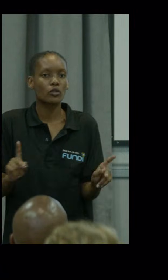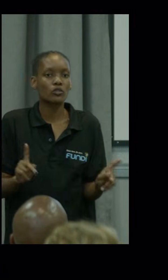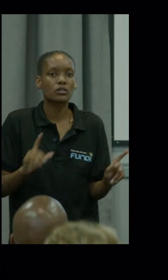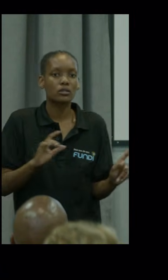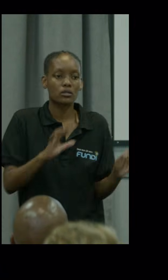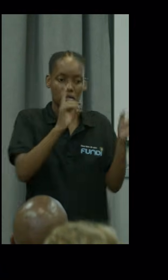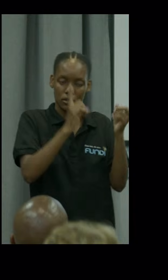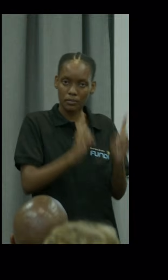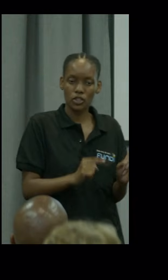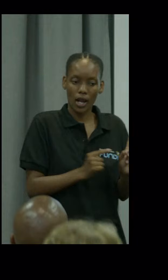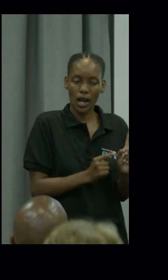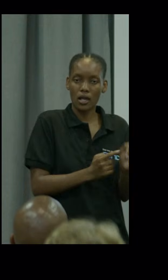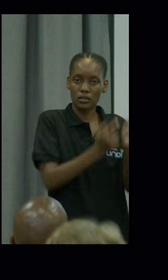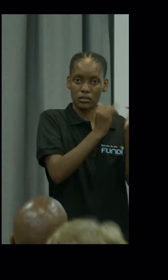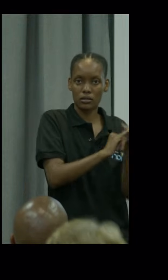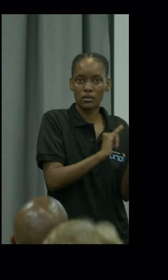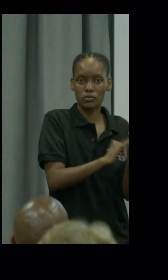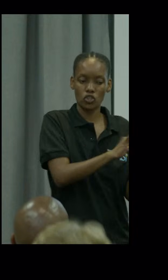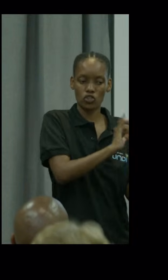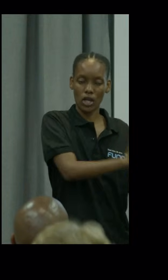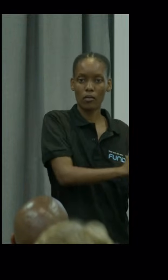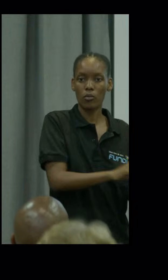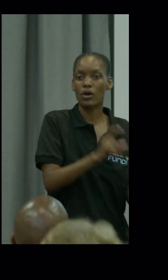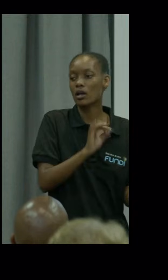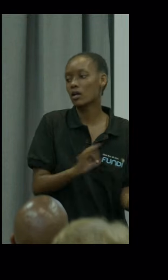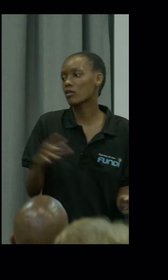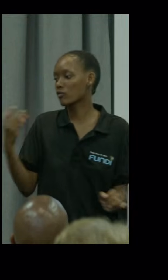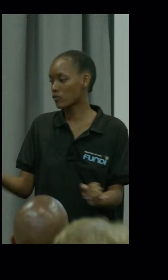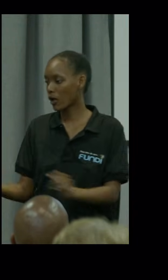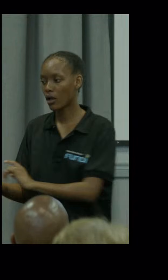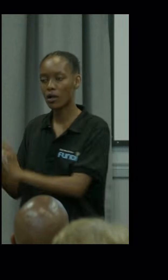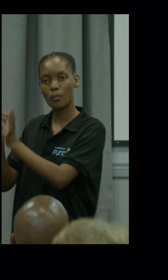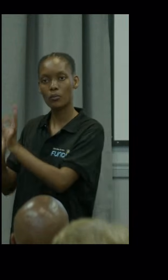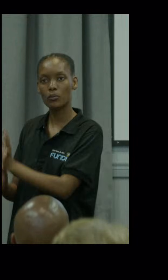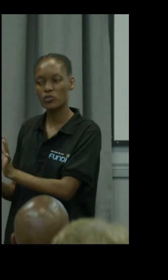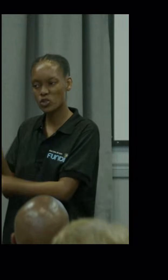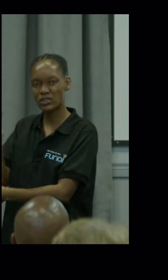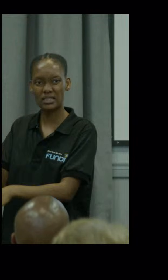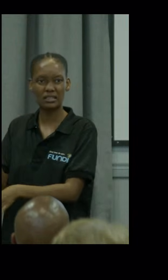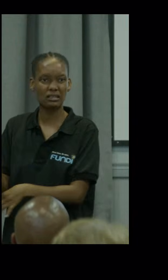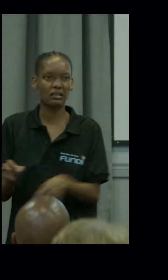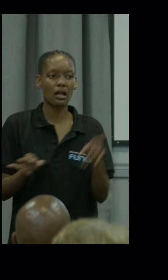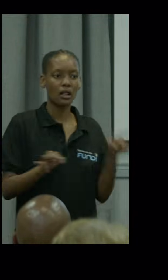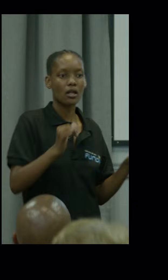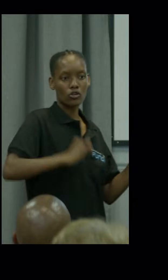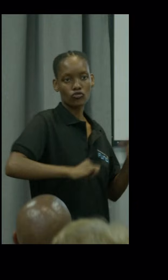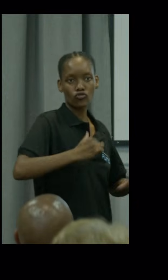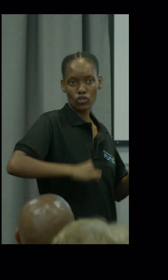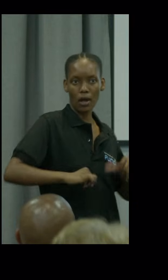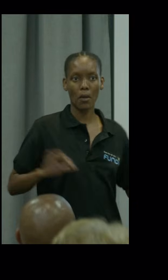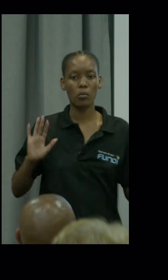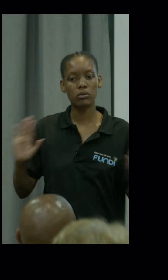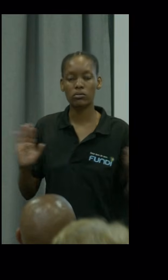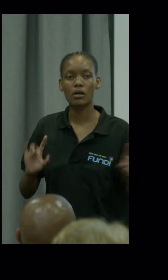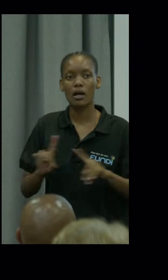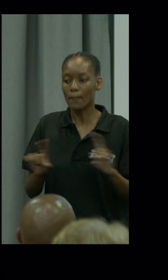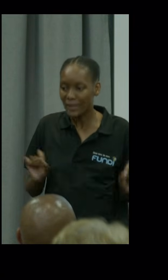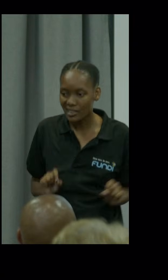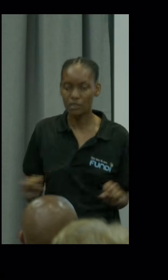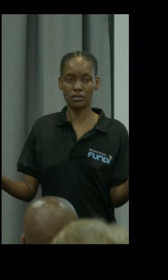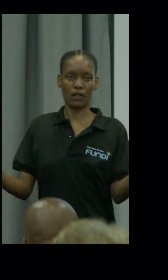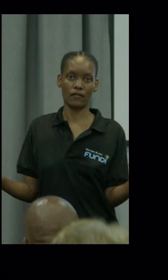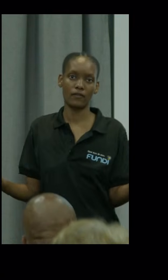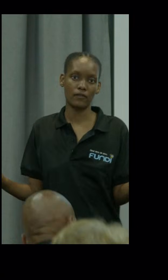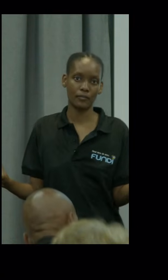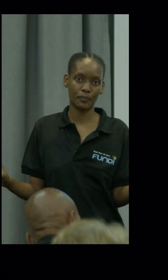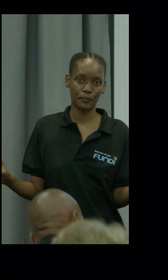And if you want, one school can do music, another school can do drama, but you need to sort yourself out within